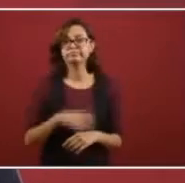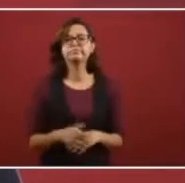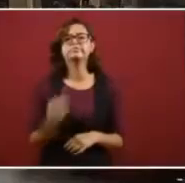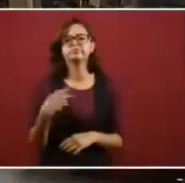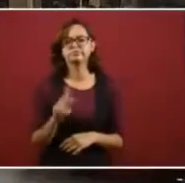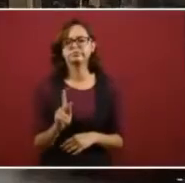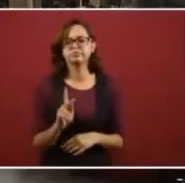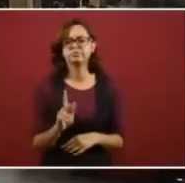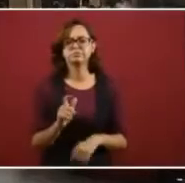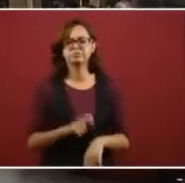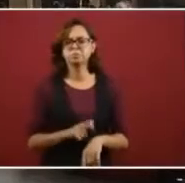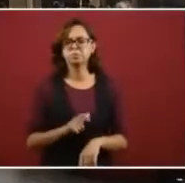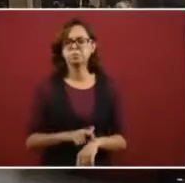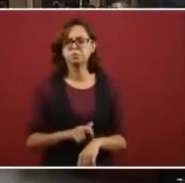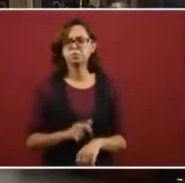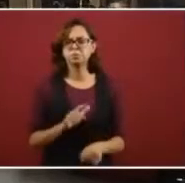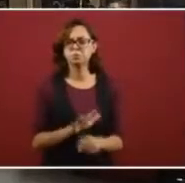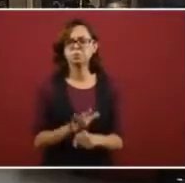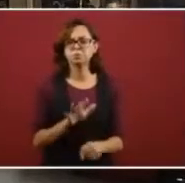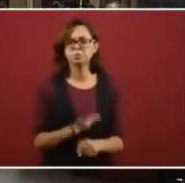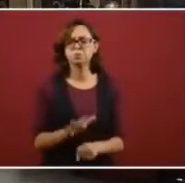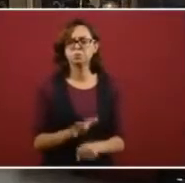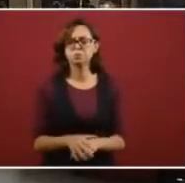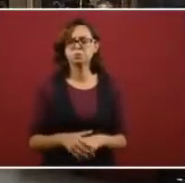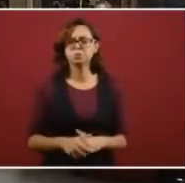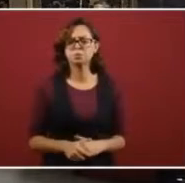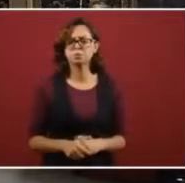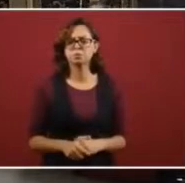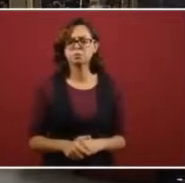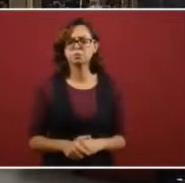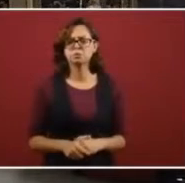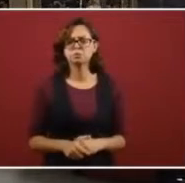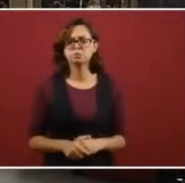quite quickly. But this will give us time,